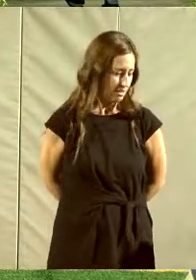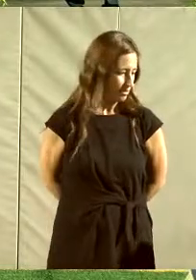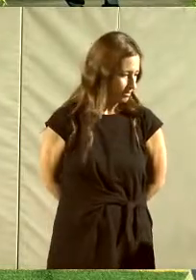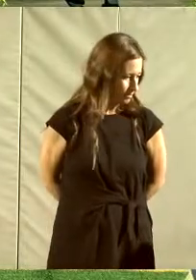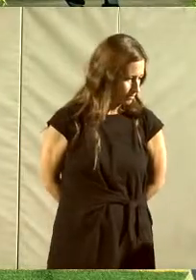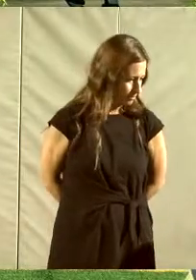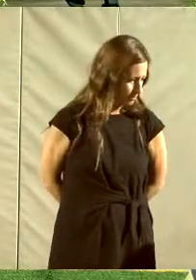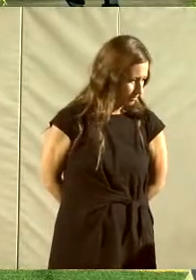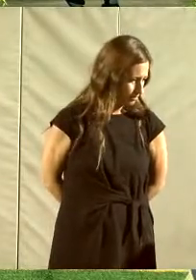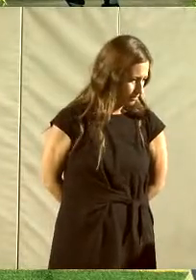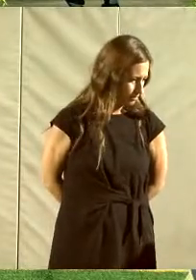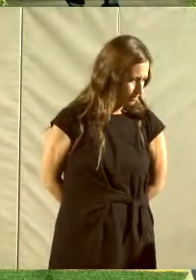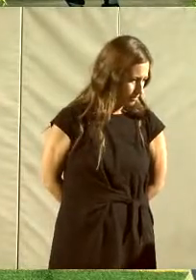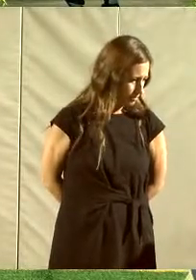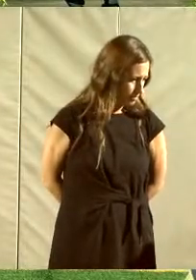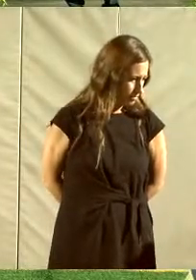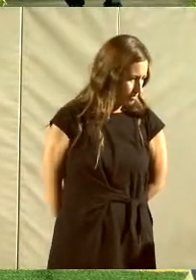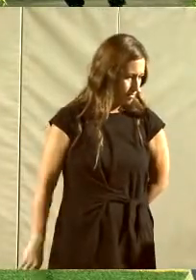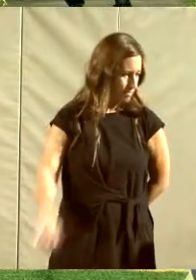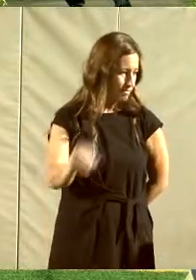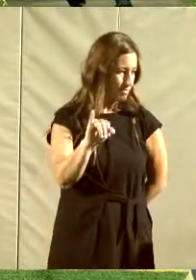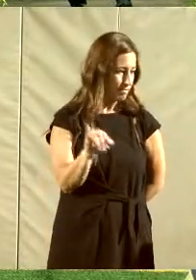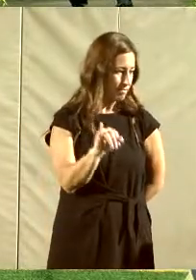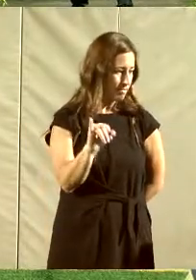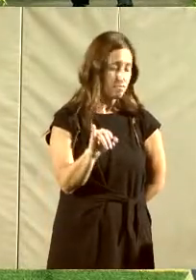Isabella Beatriz Canera.